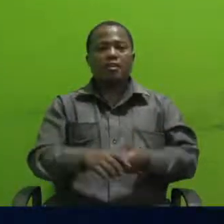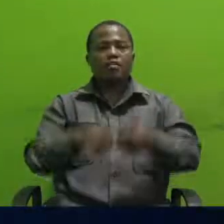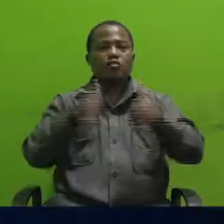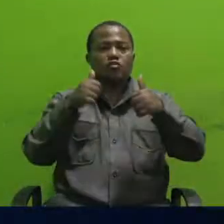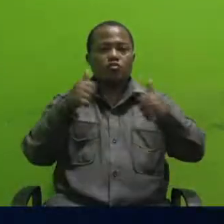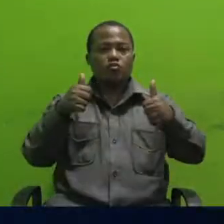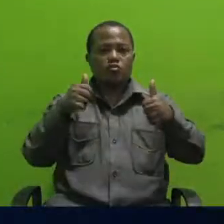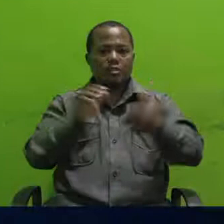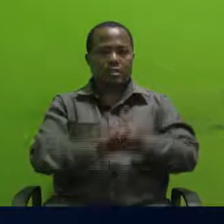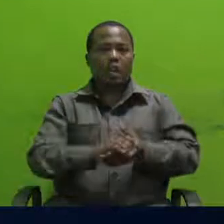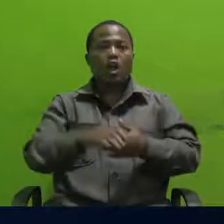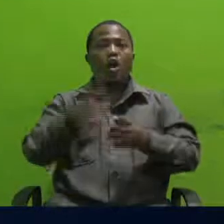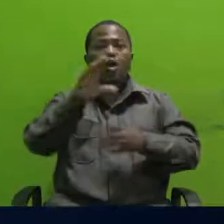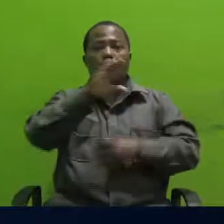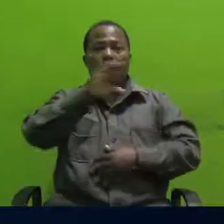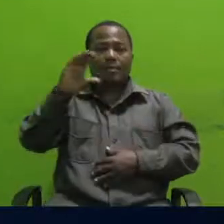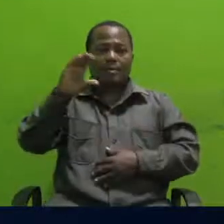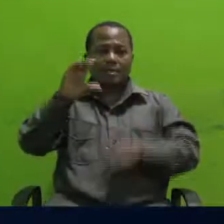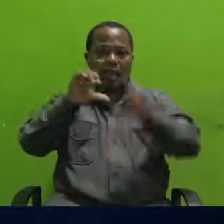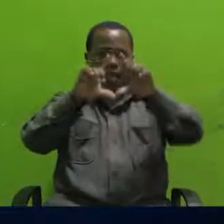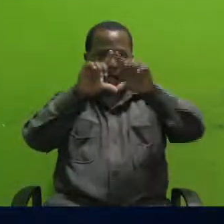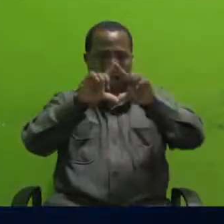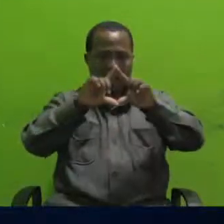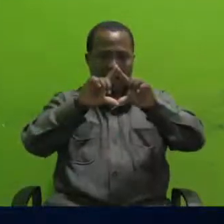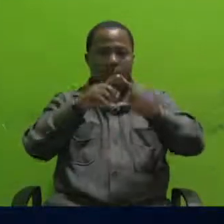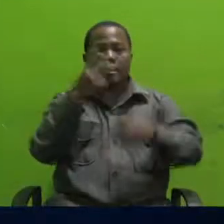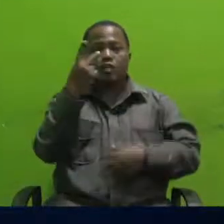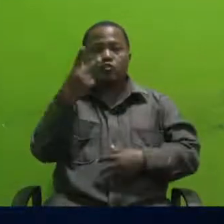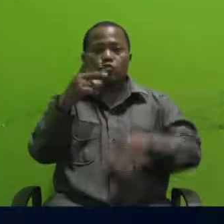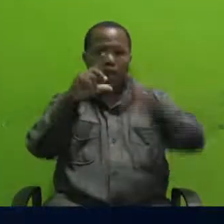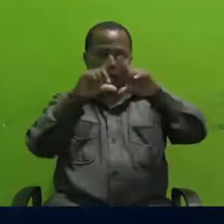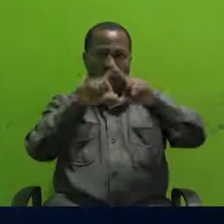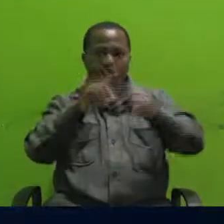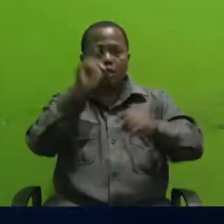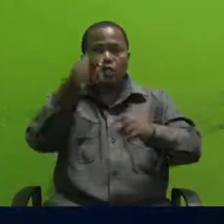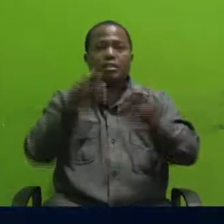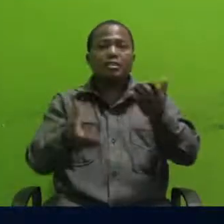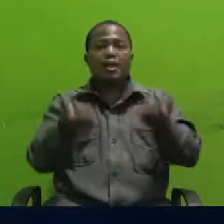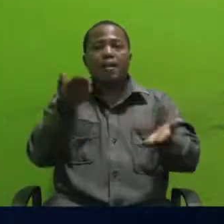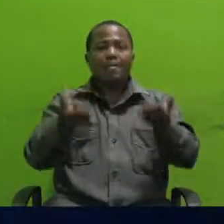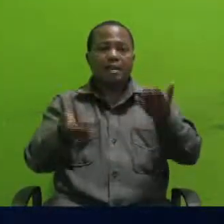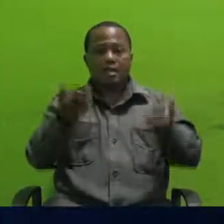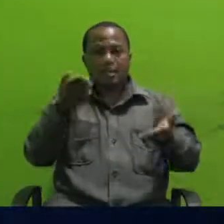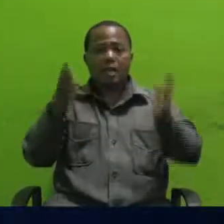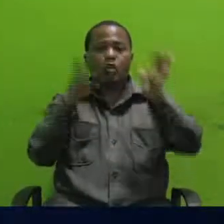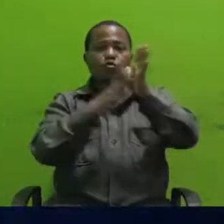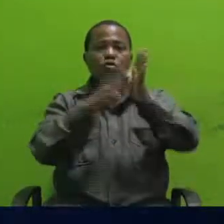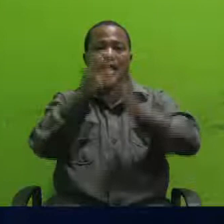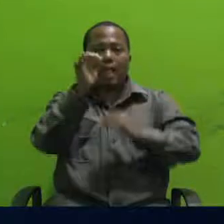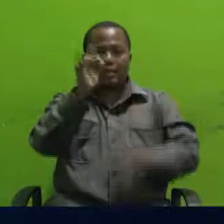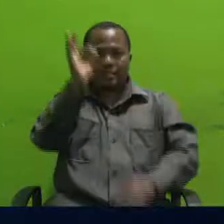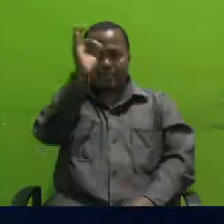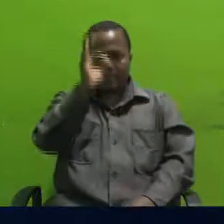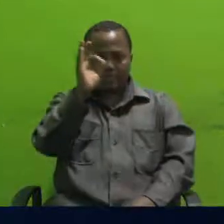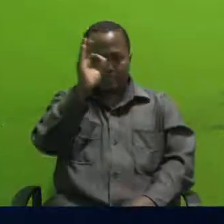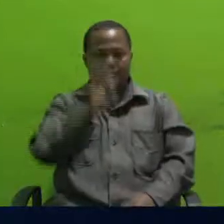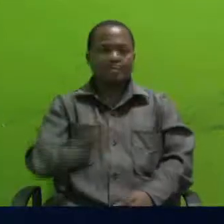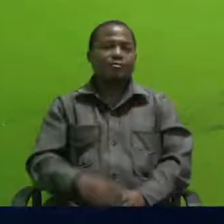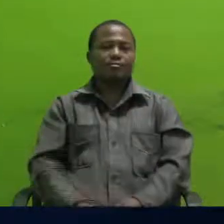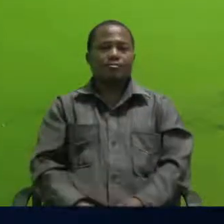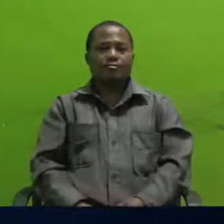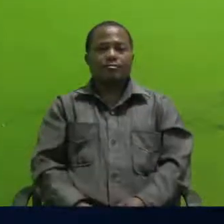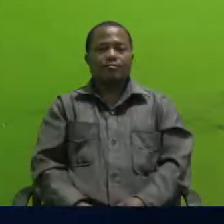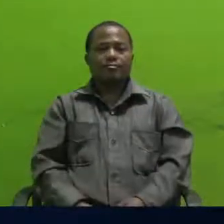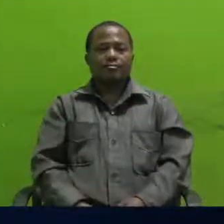Well done. Complementary angles are two angles in which their measures add to 90 degrees.